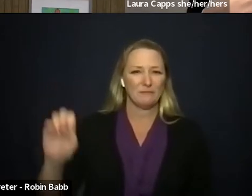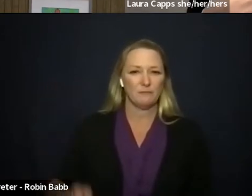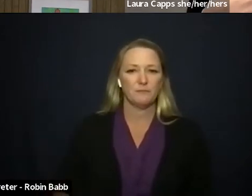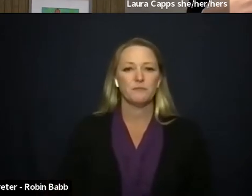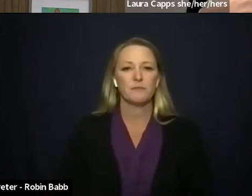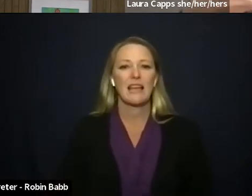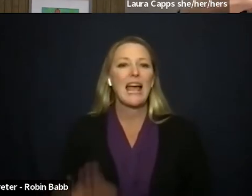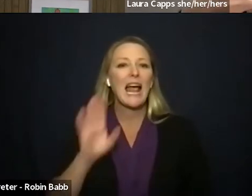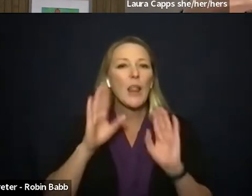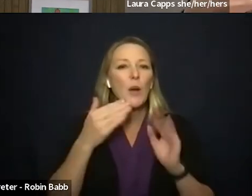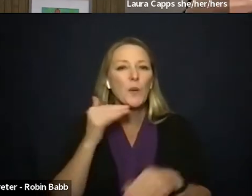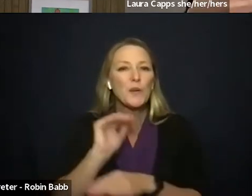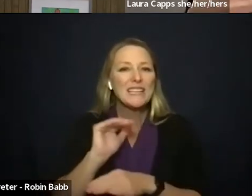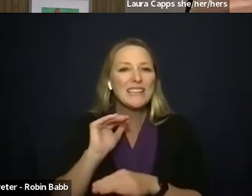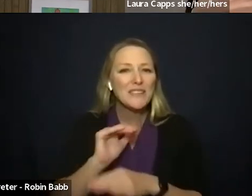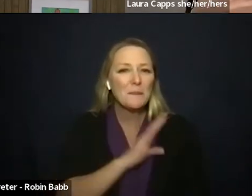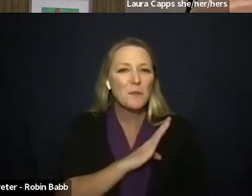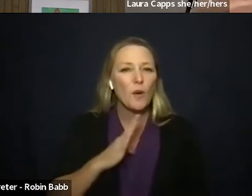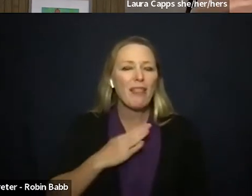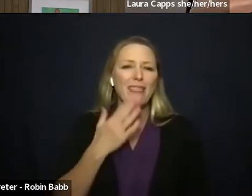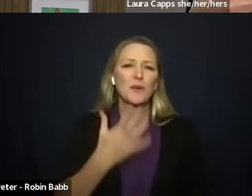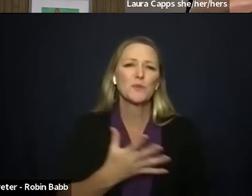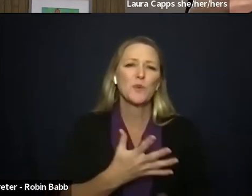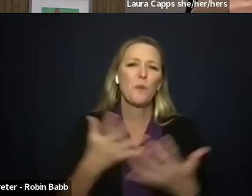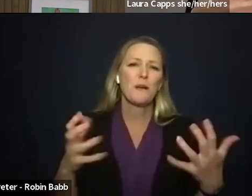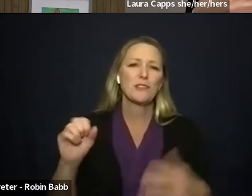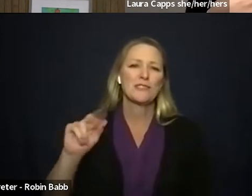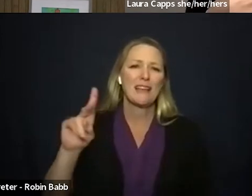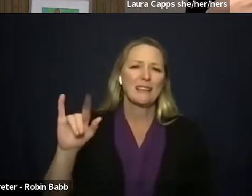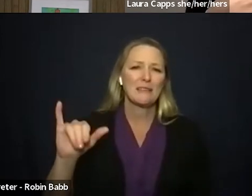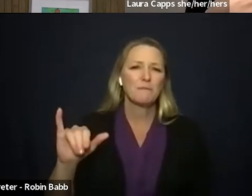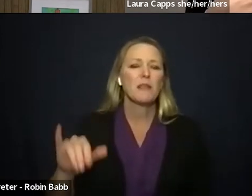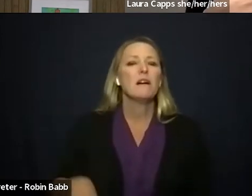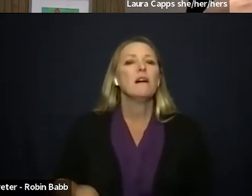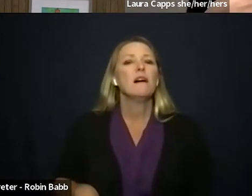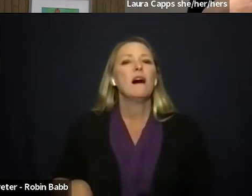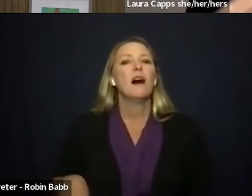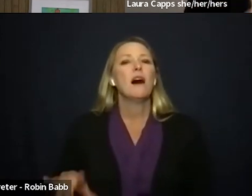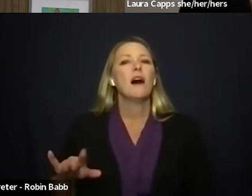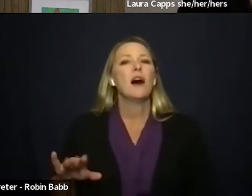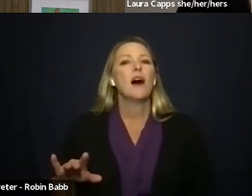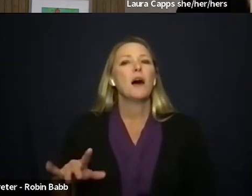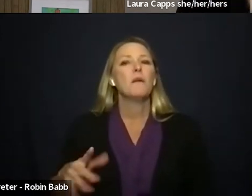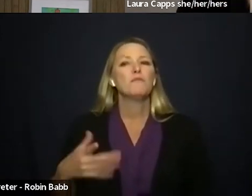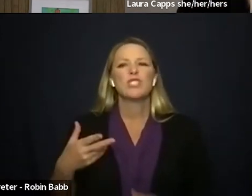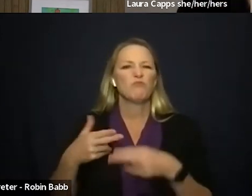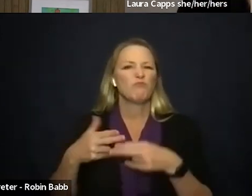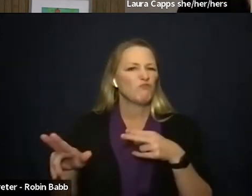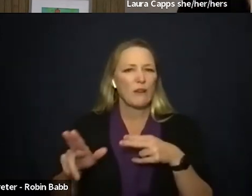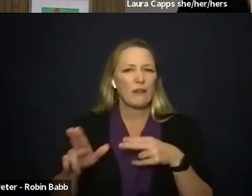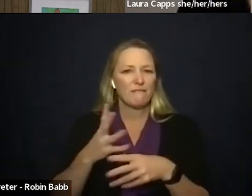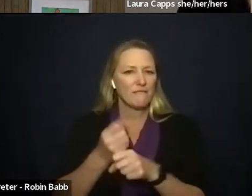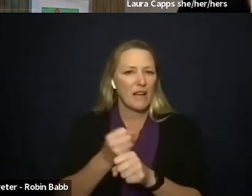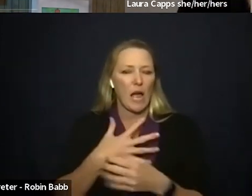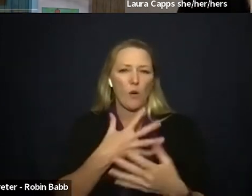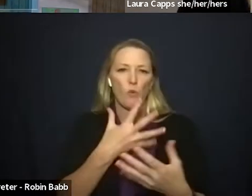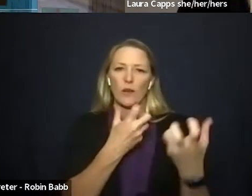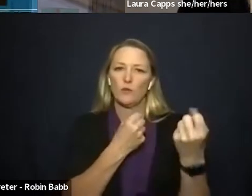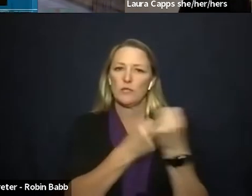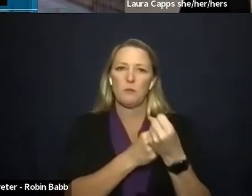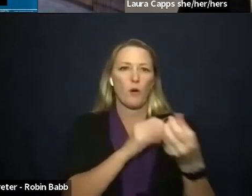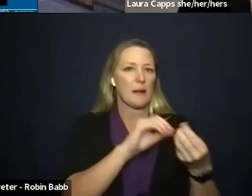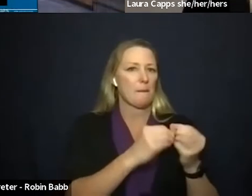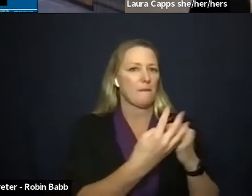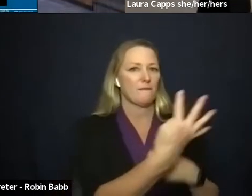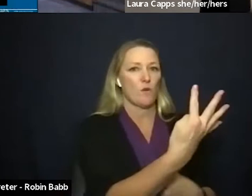yeah hi good evening board and thank you so much sandy um uh just briefly i would like to support both number four and